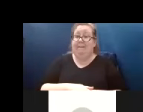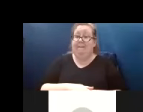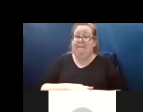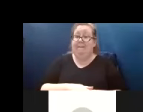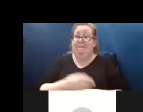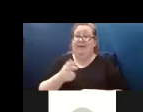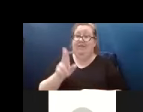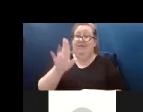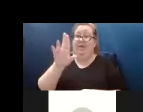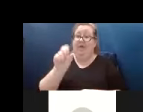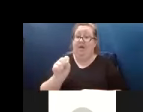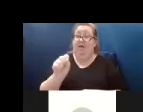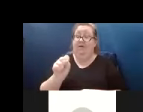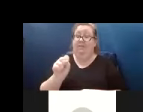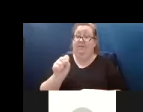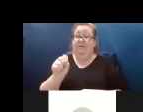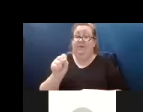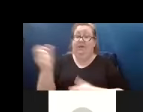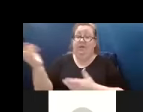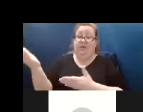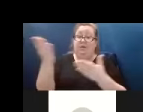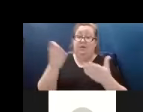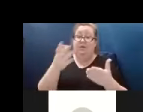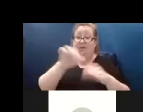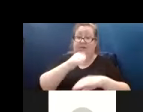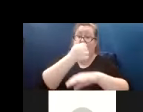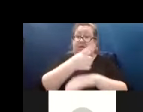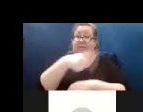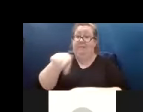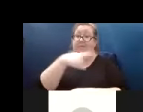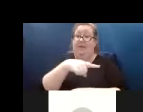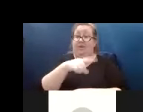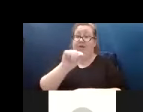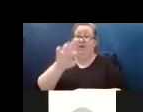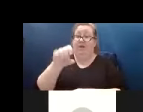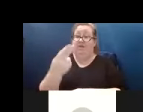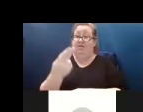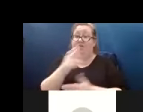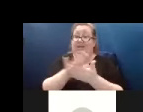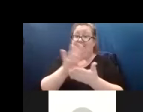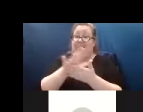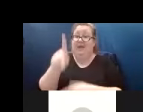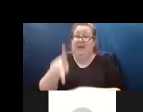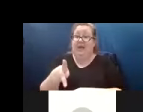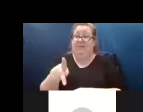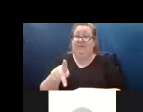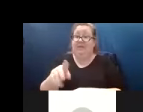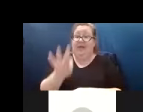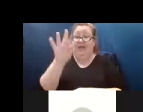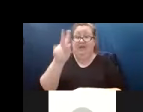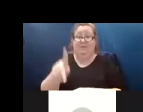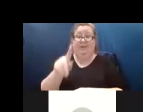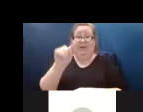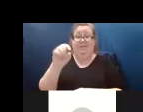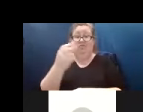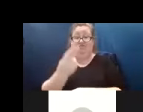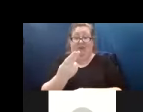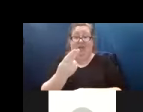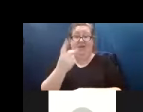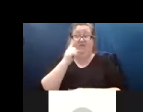out there, when you do those trash cleanups, you're picking up the trash, you're bringing it to be